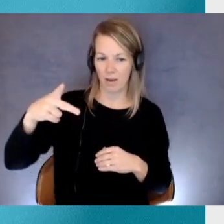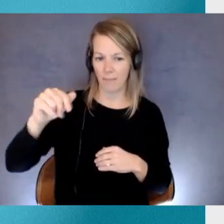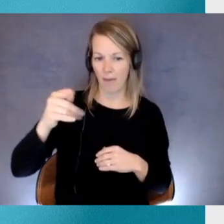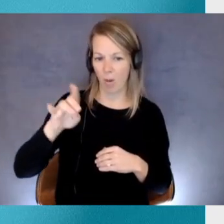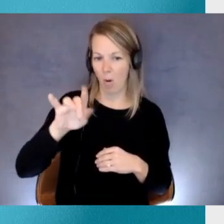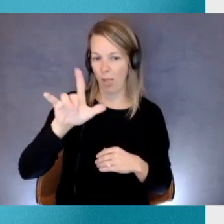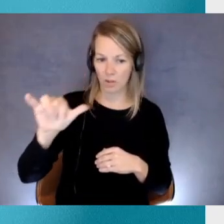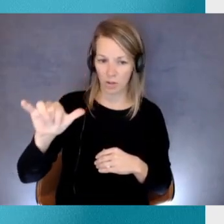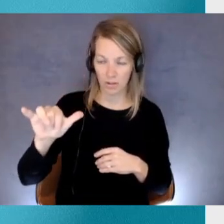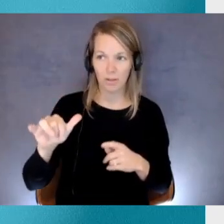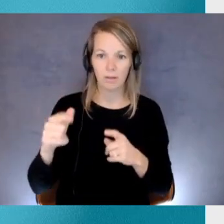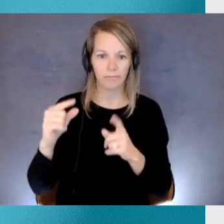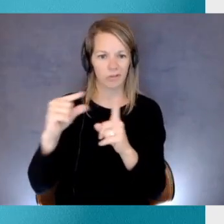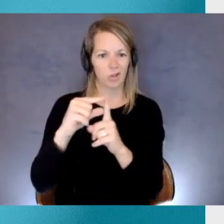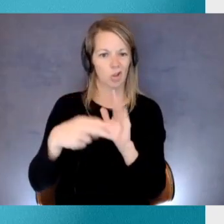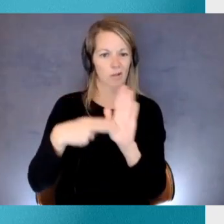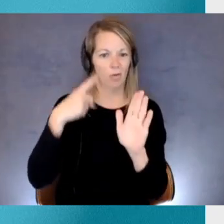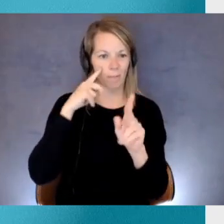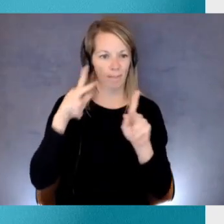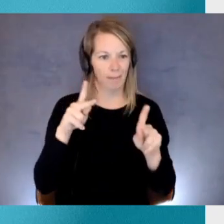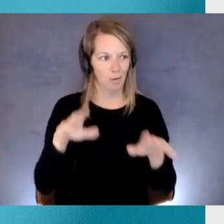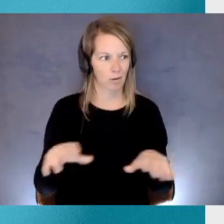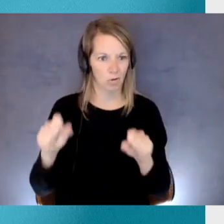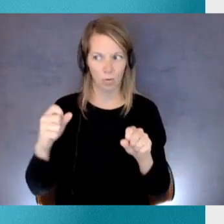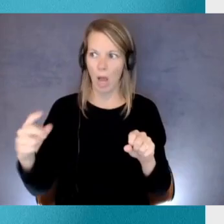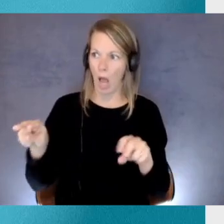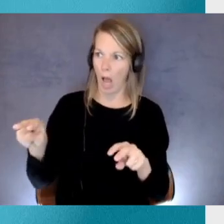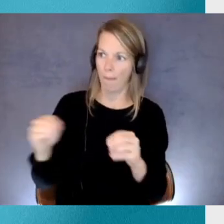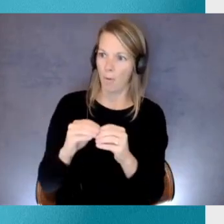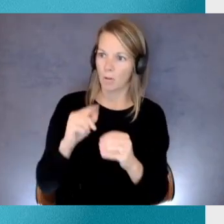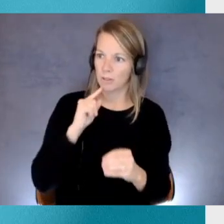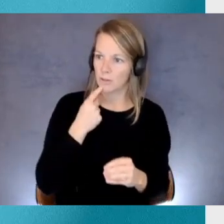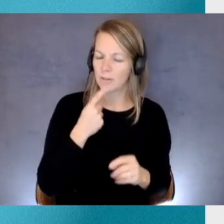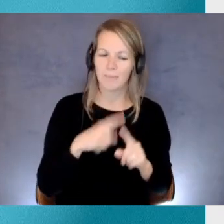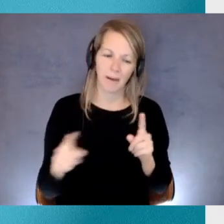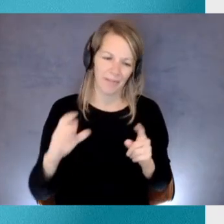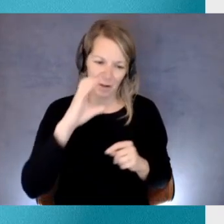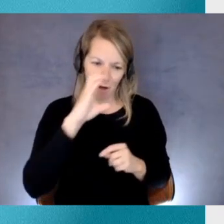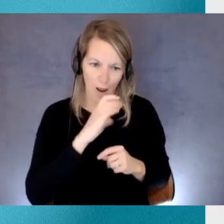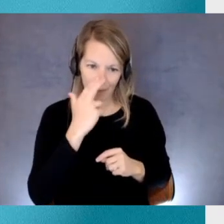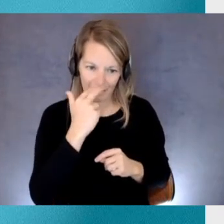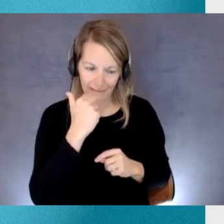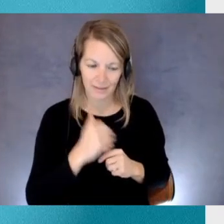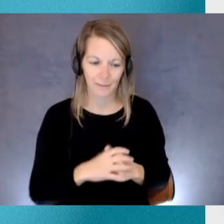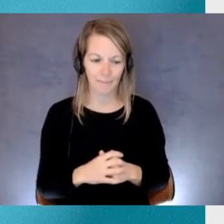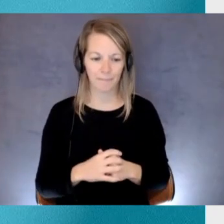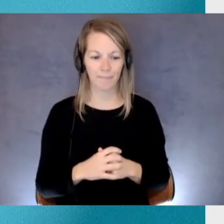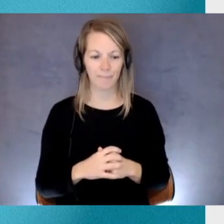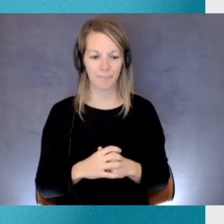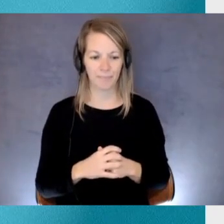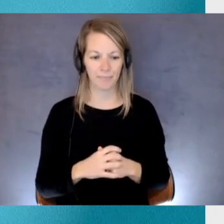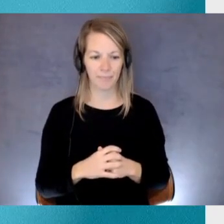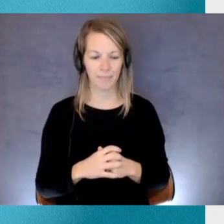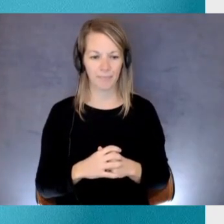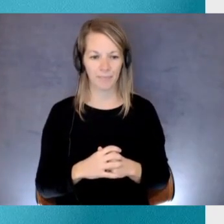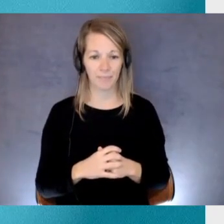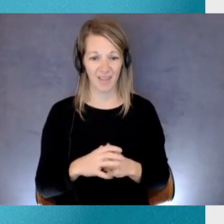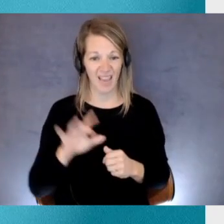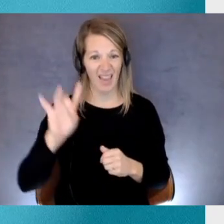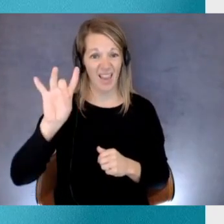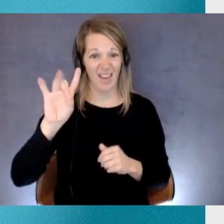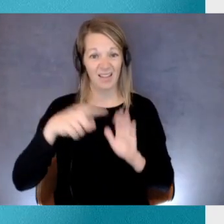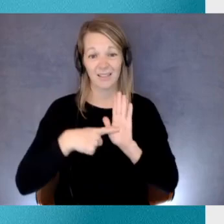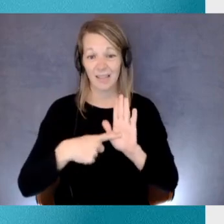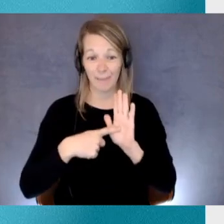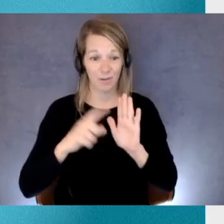way to give them a term for people to take them more seriously. But the reality is they're comics, right? And so this field has exploded. Here are 8 examples